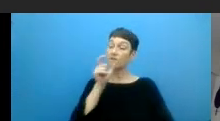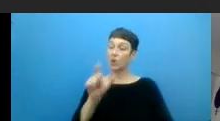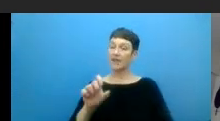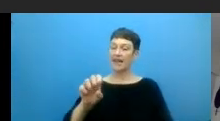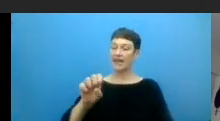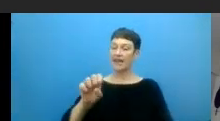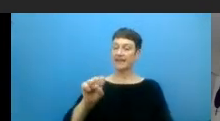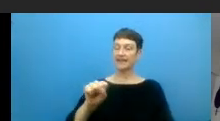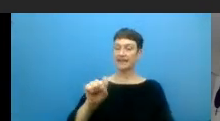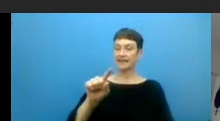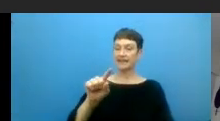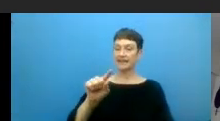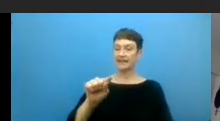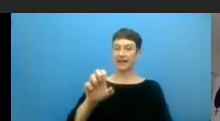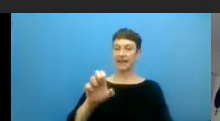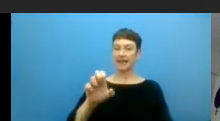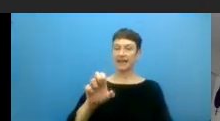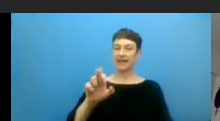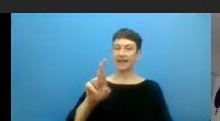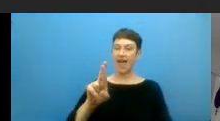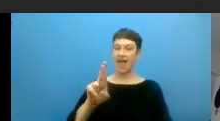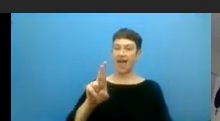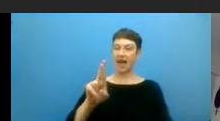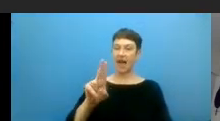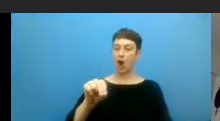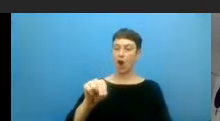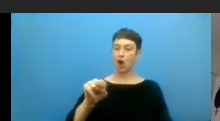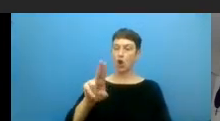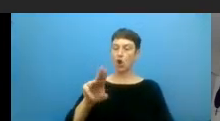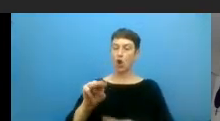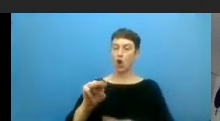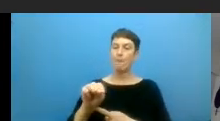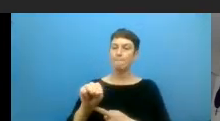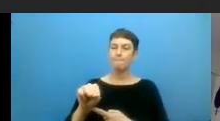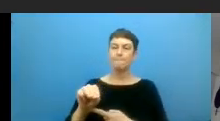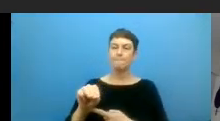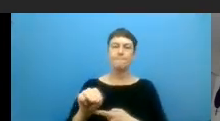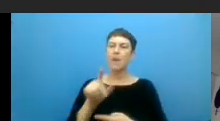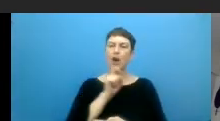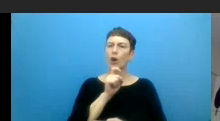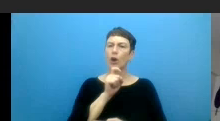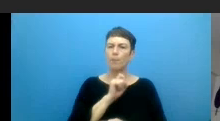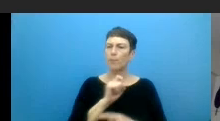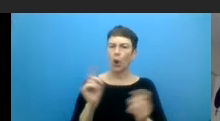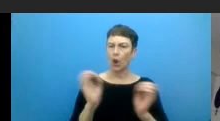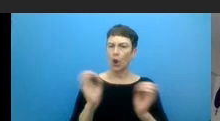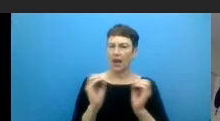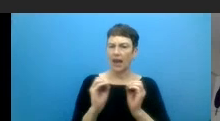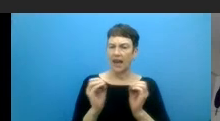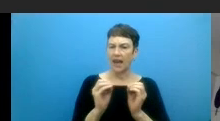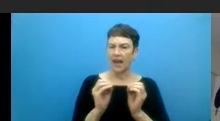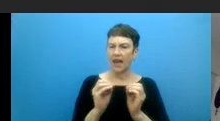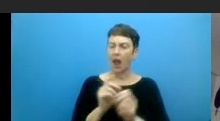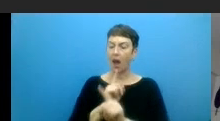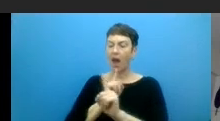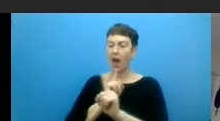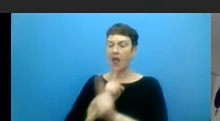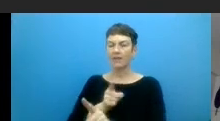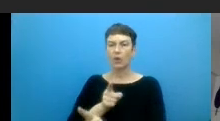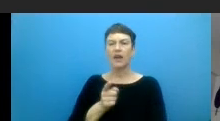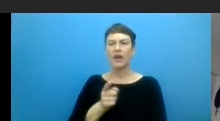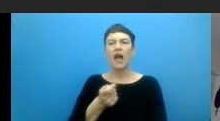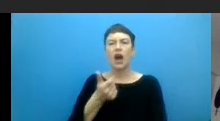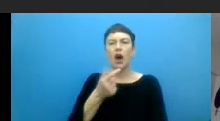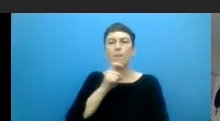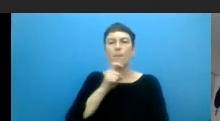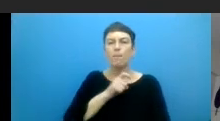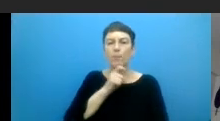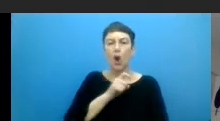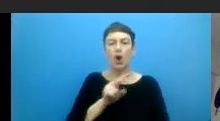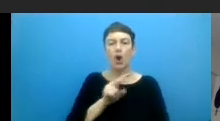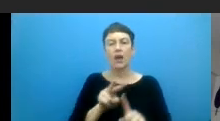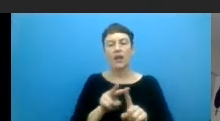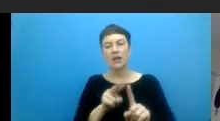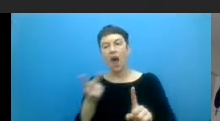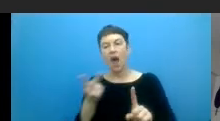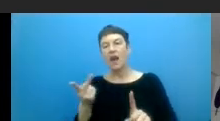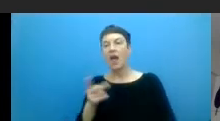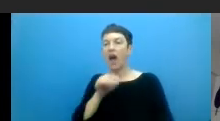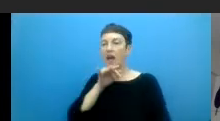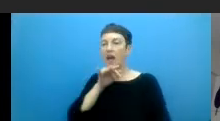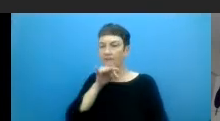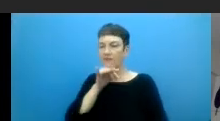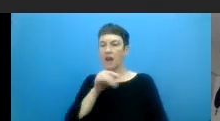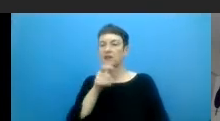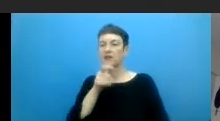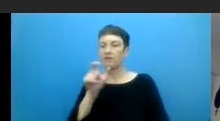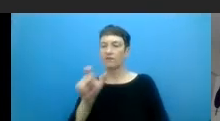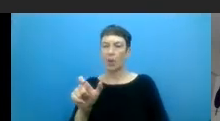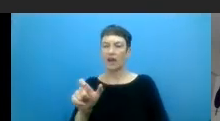know, the breastbone. She didn't use that term in her answer. She put the Afrikaans term